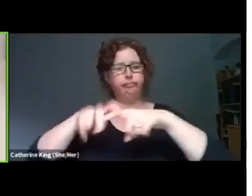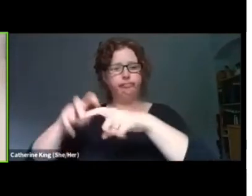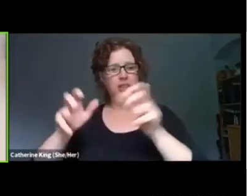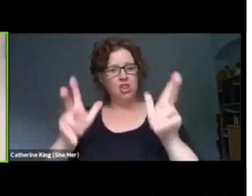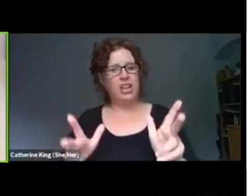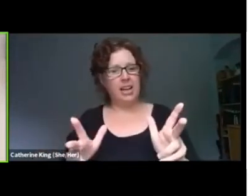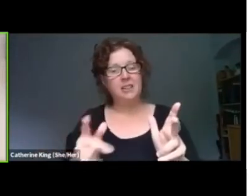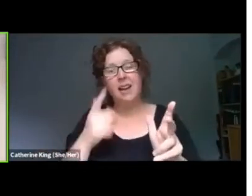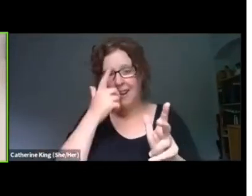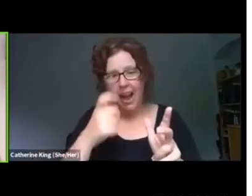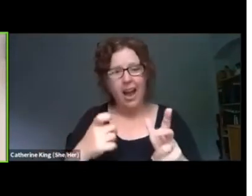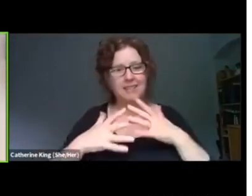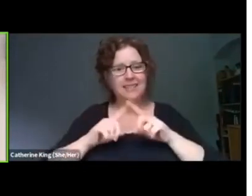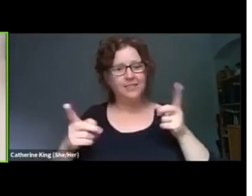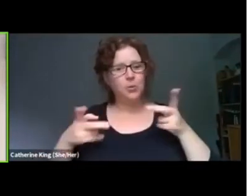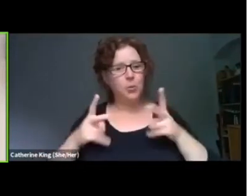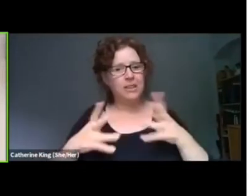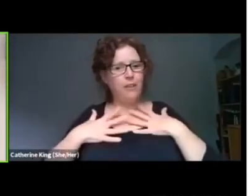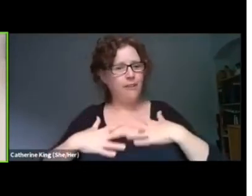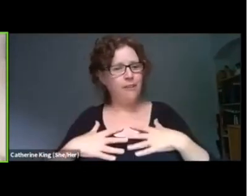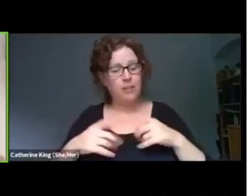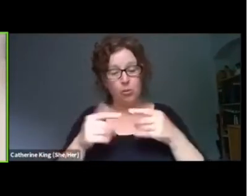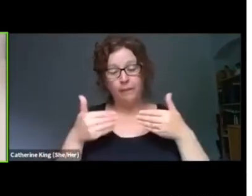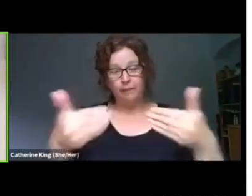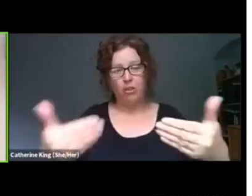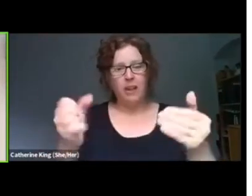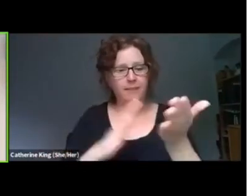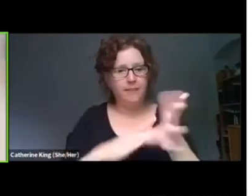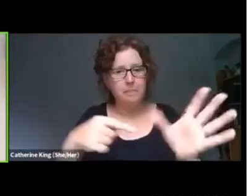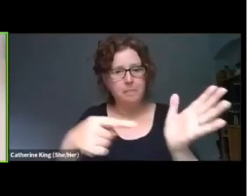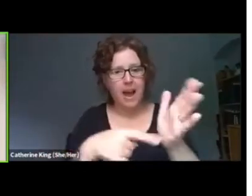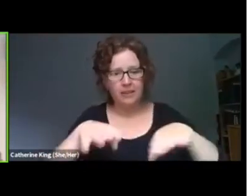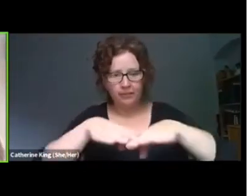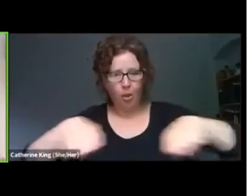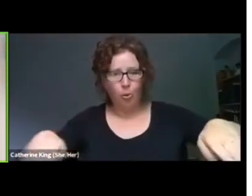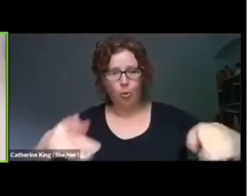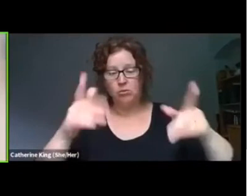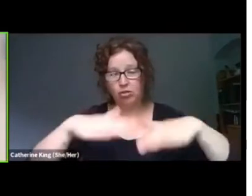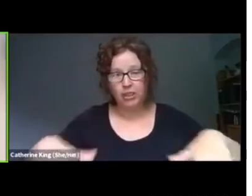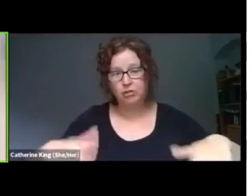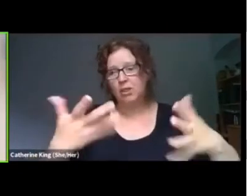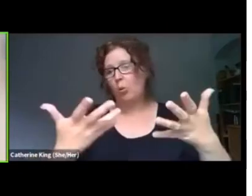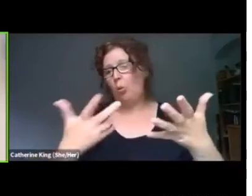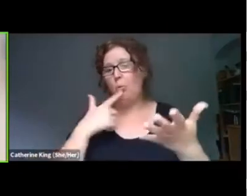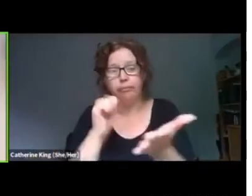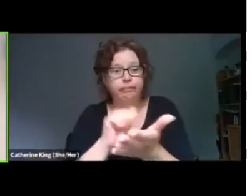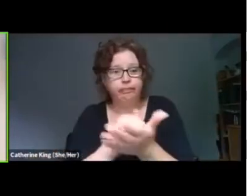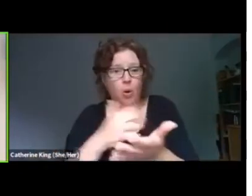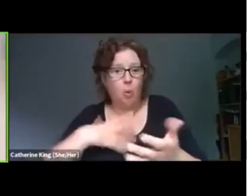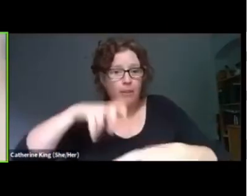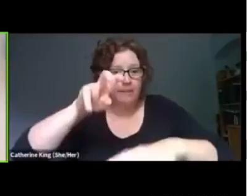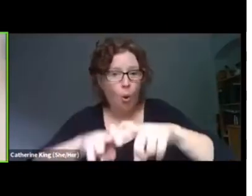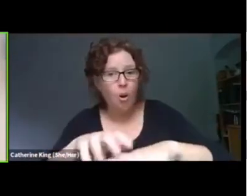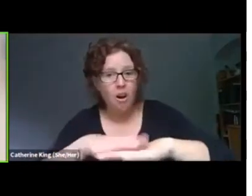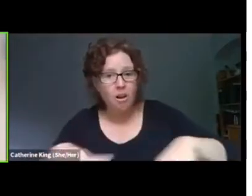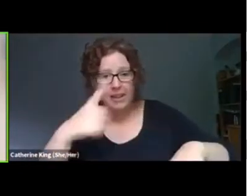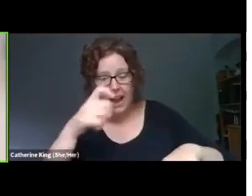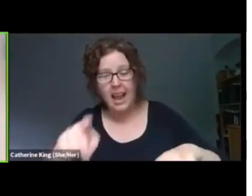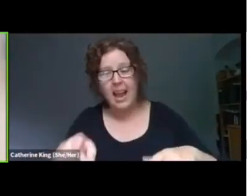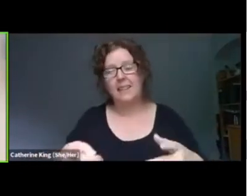So mats at the front for children and people who prefer to sit on the floor, couches, cabaret